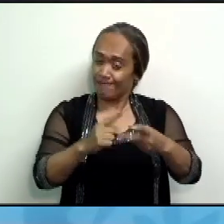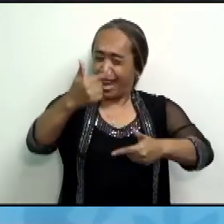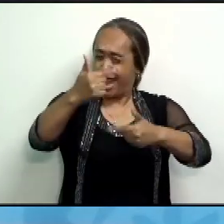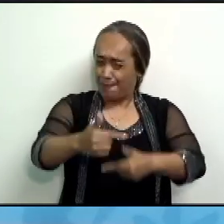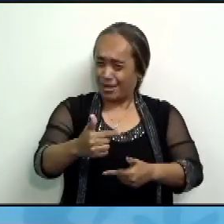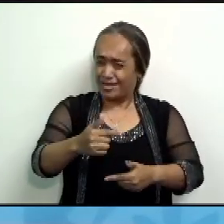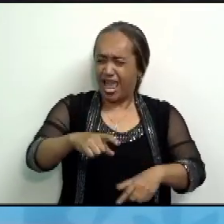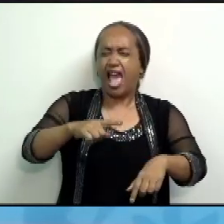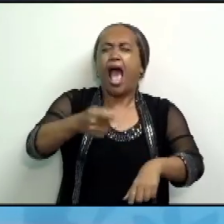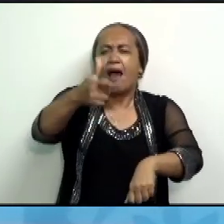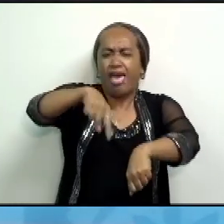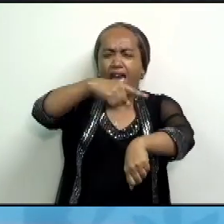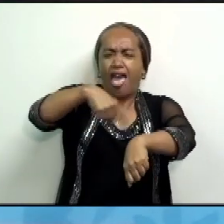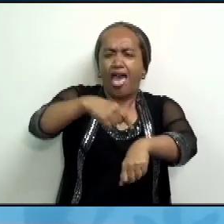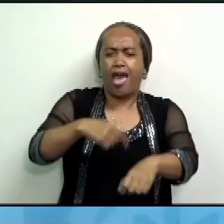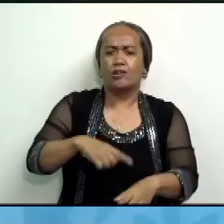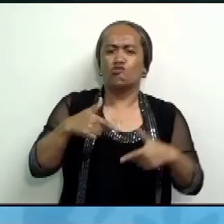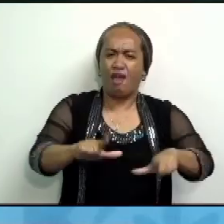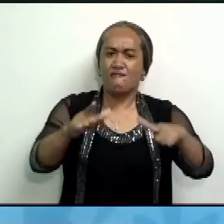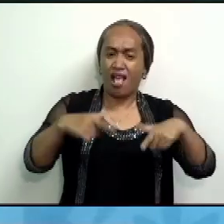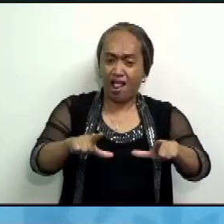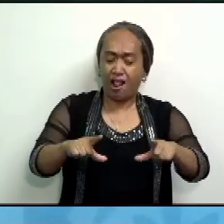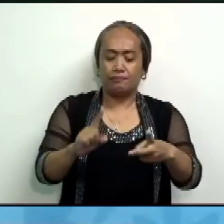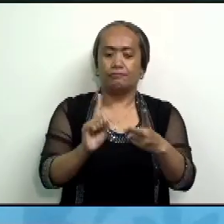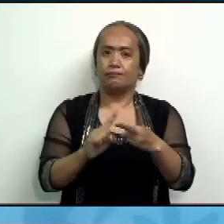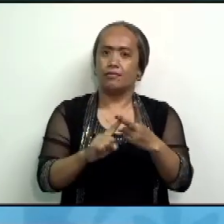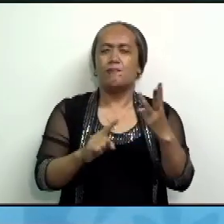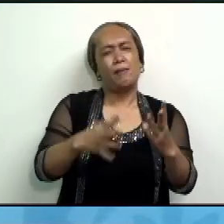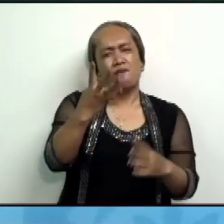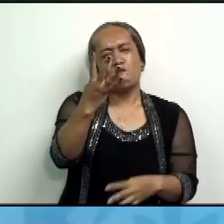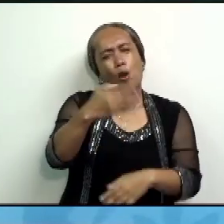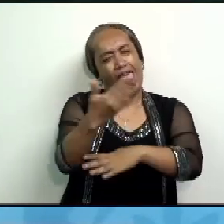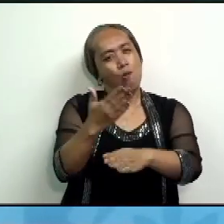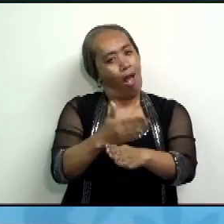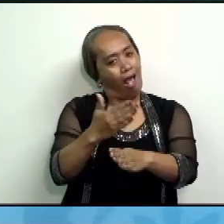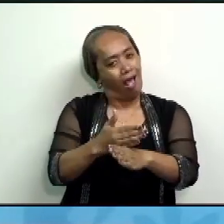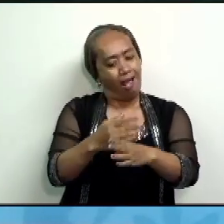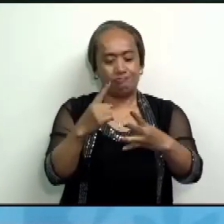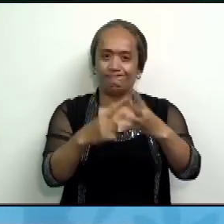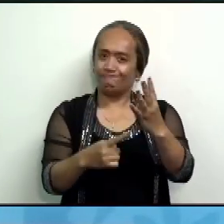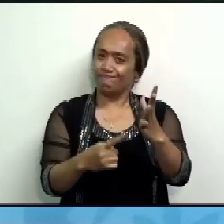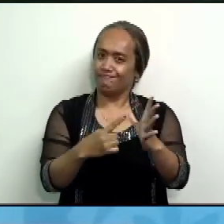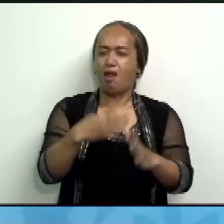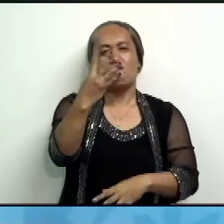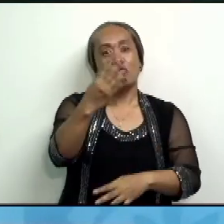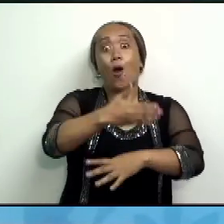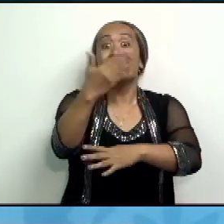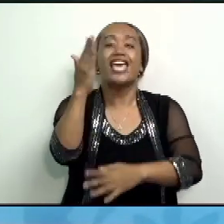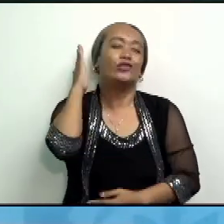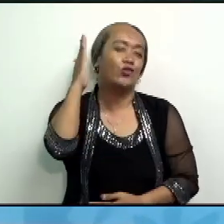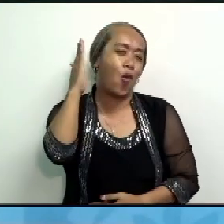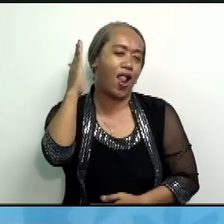after-hours travel, moving to a 4-day work week, moving to a 4-day school